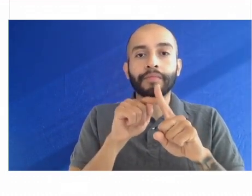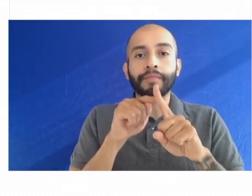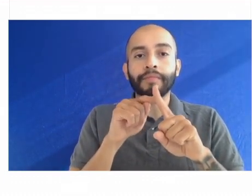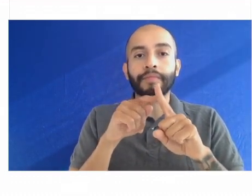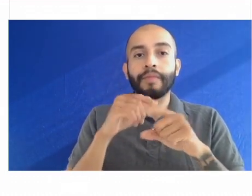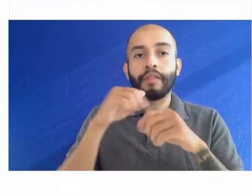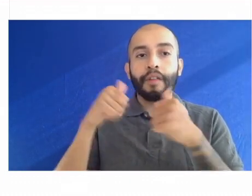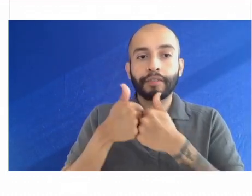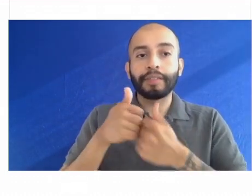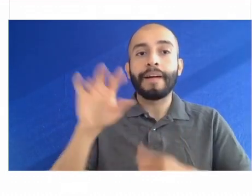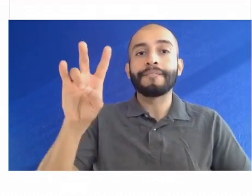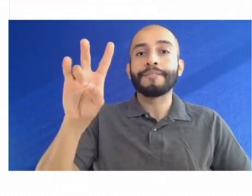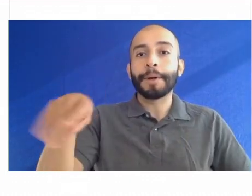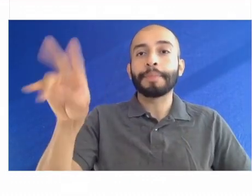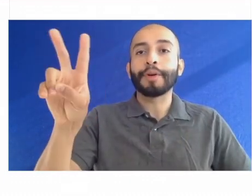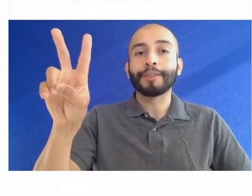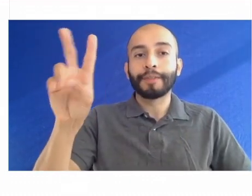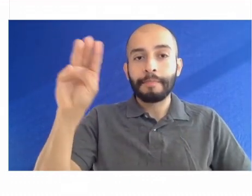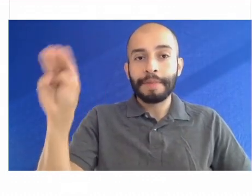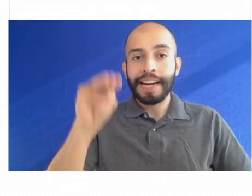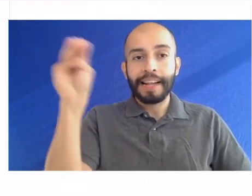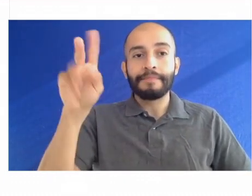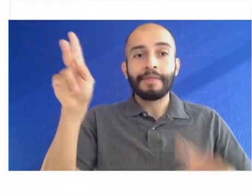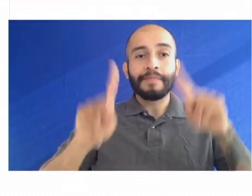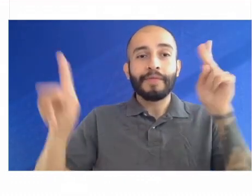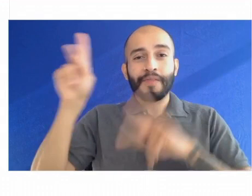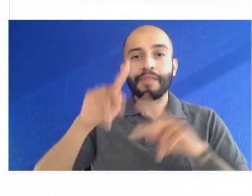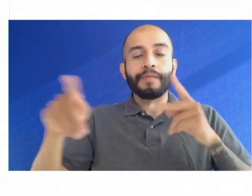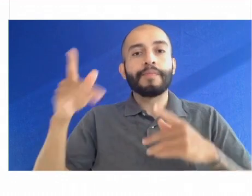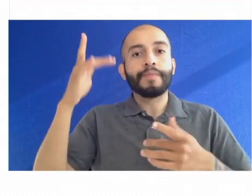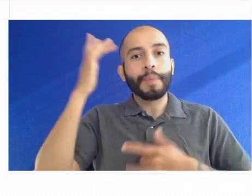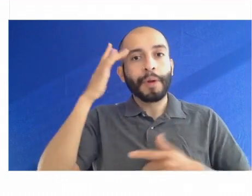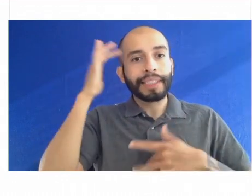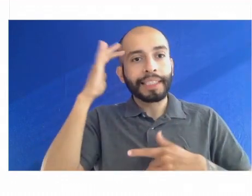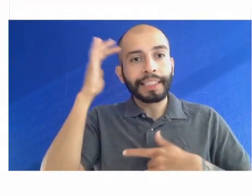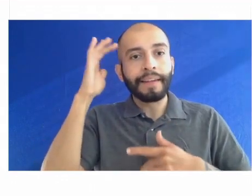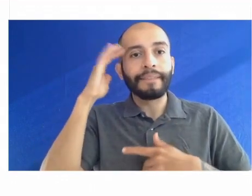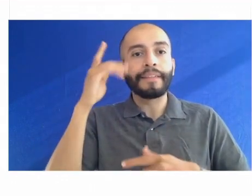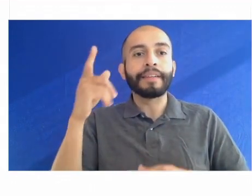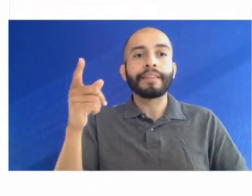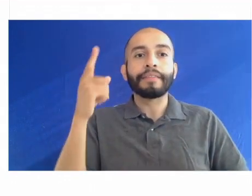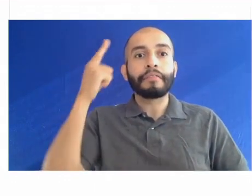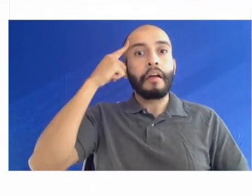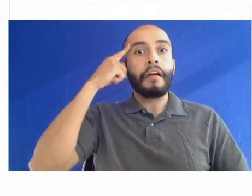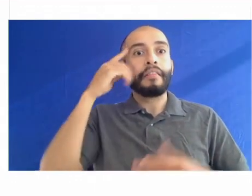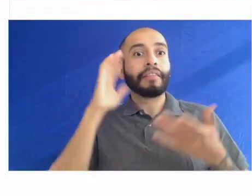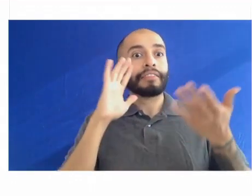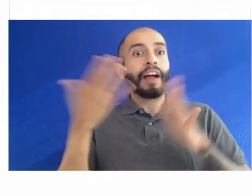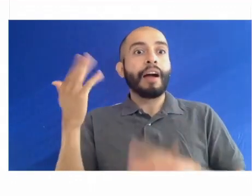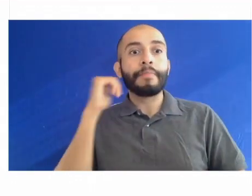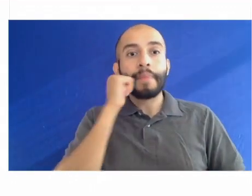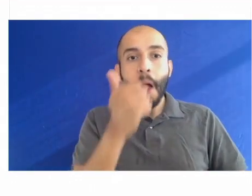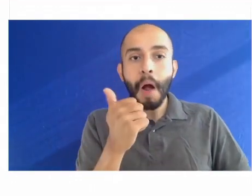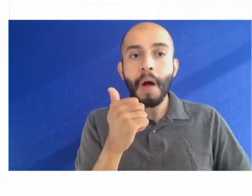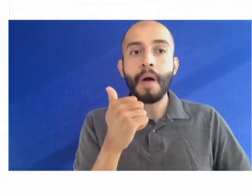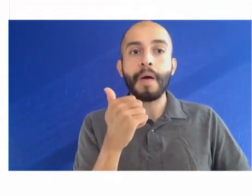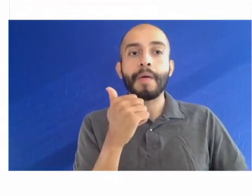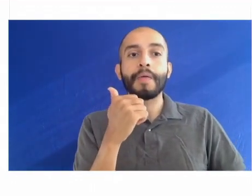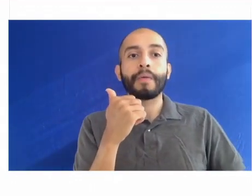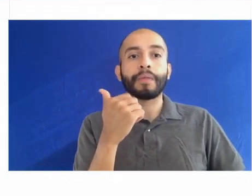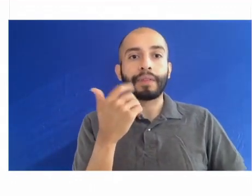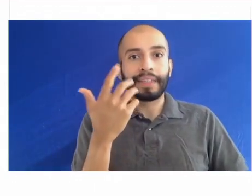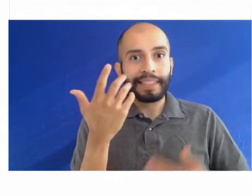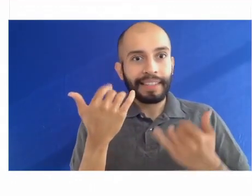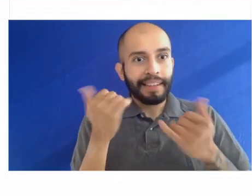going to die tomorrow because of COVID, and they could easily have that happen. And so now that message is totally different of how do we protect